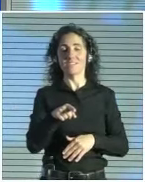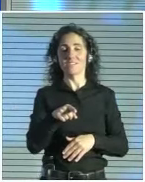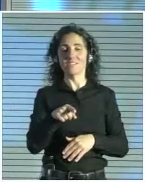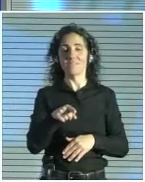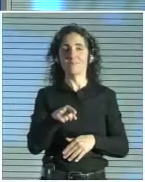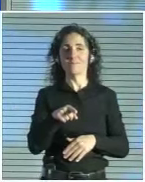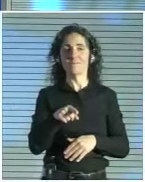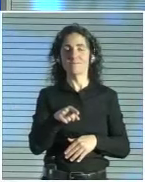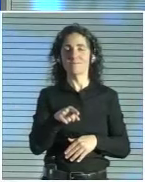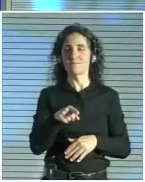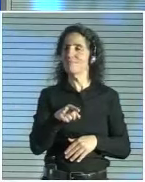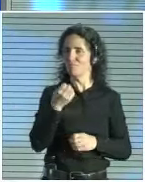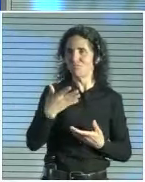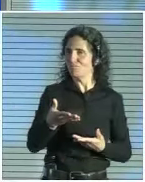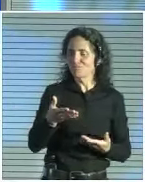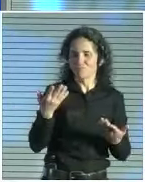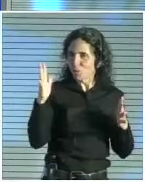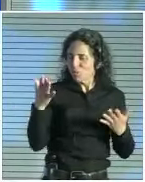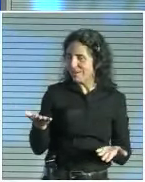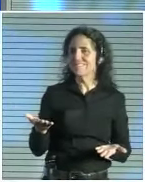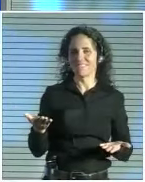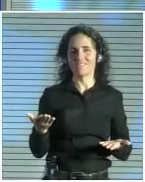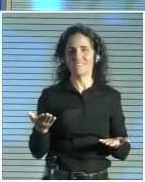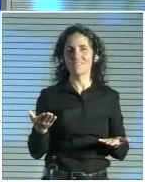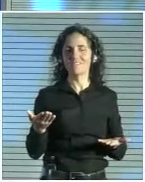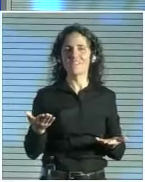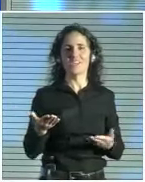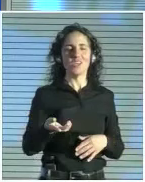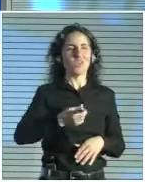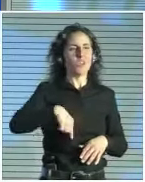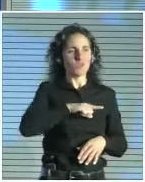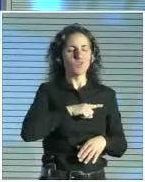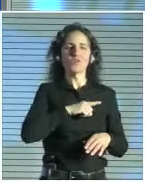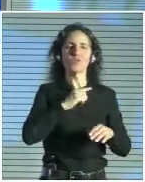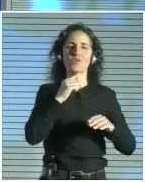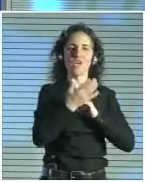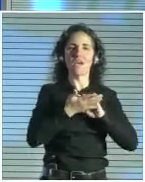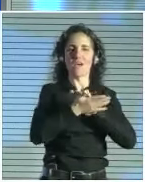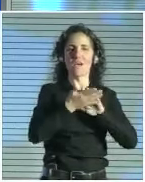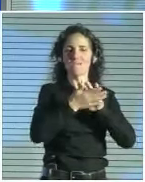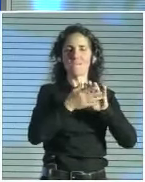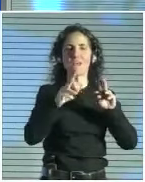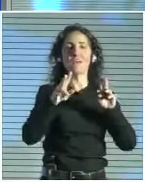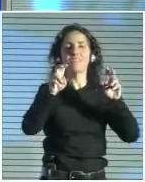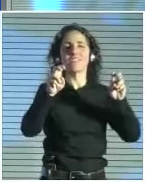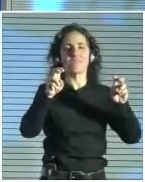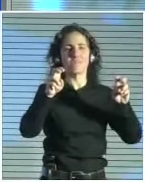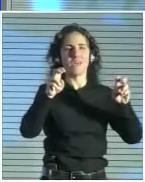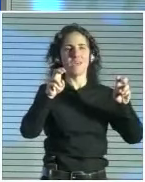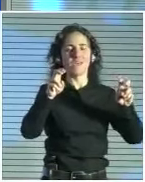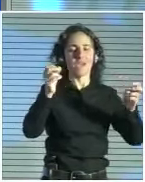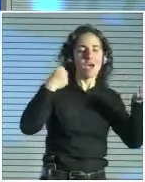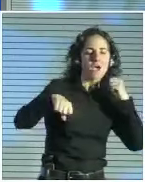frameworks. And what we very often saw, Juan Jose, the Glasgow Declaration, to which you signed up as